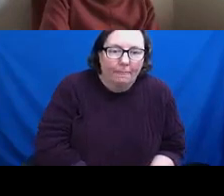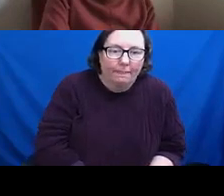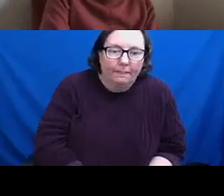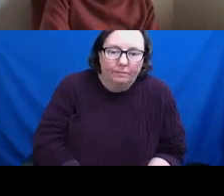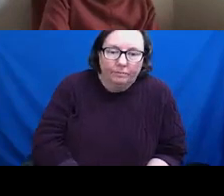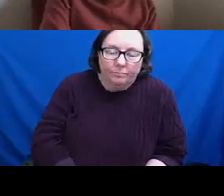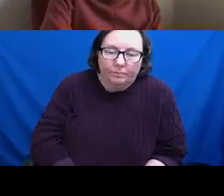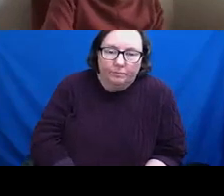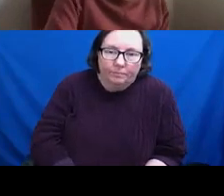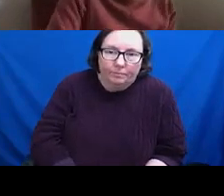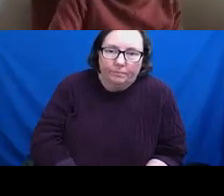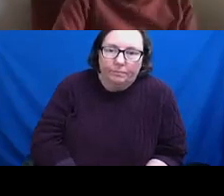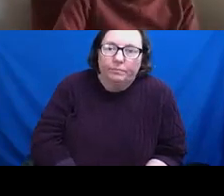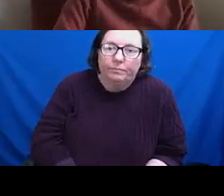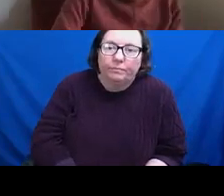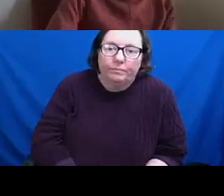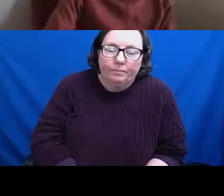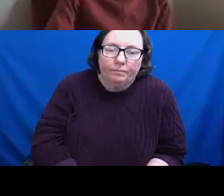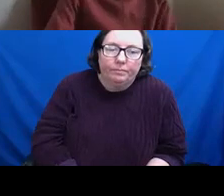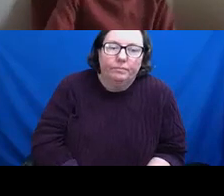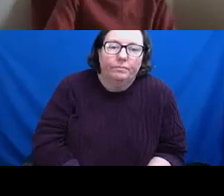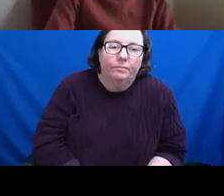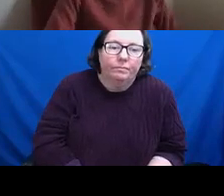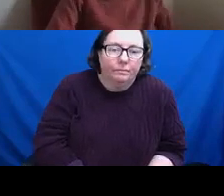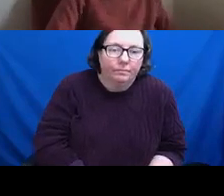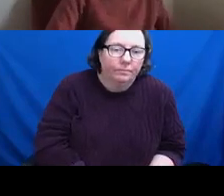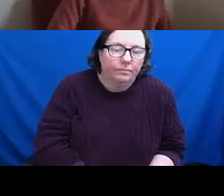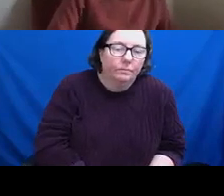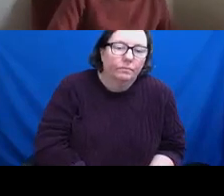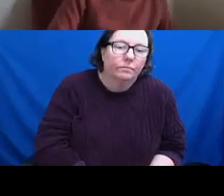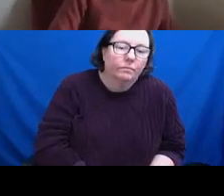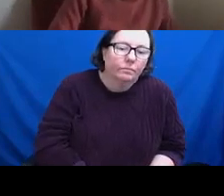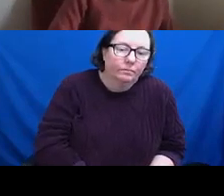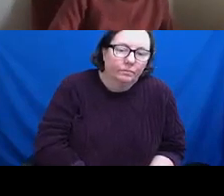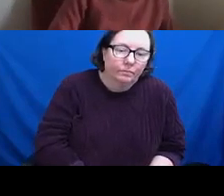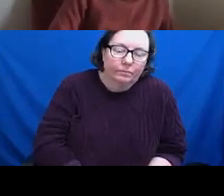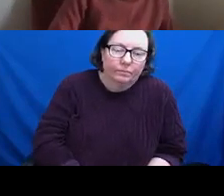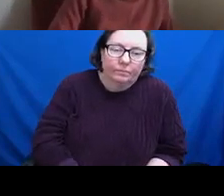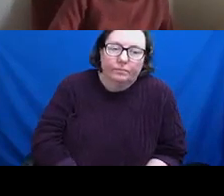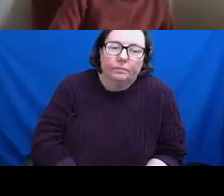reunião em português brasileiro. Vou estar fazendo a interpretação simultânea. Obrigada.